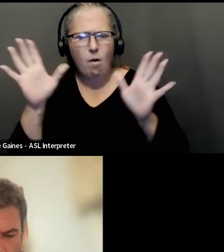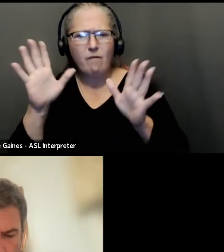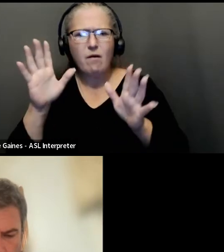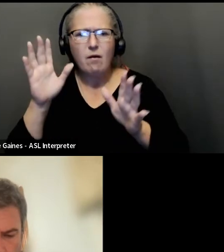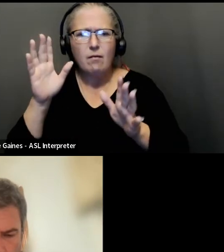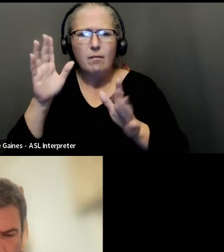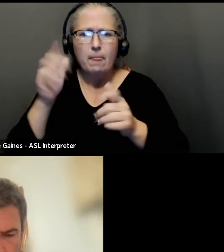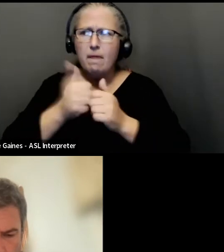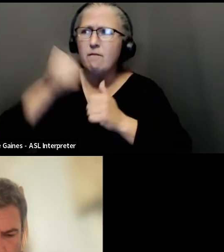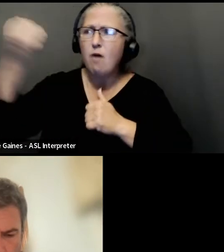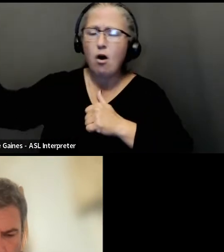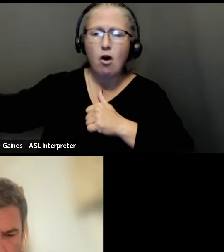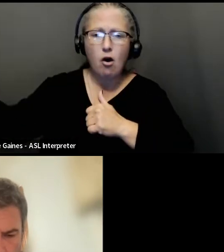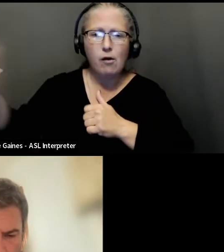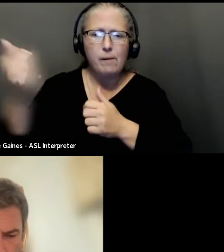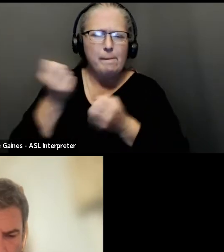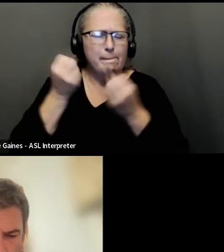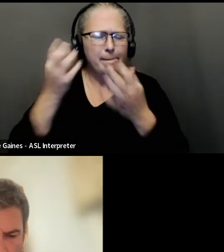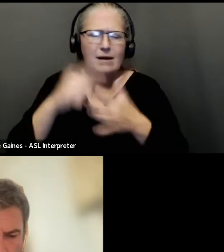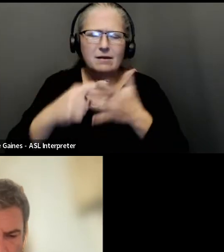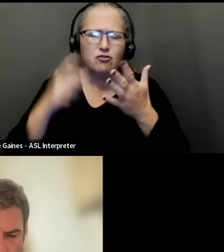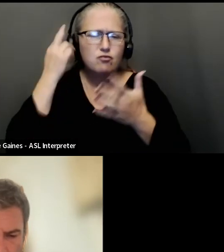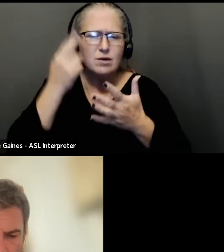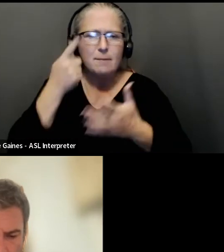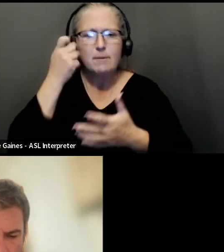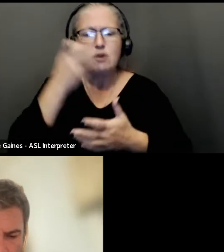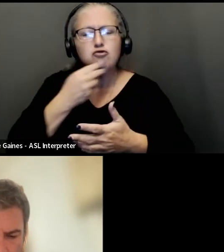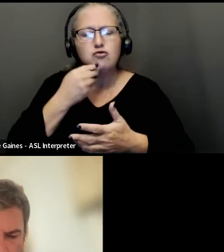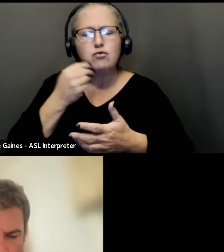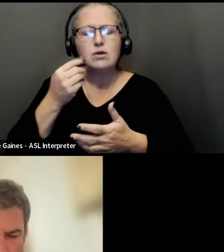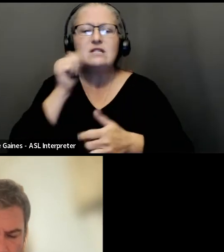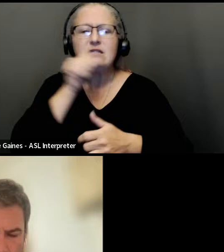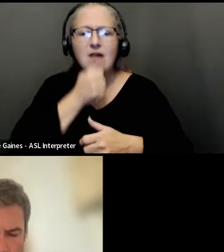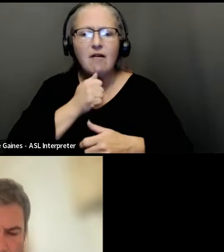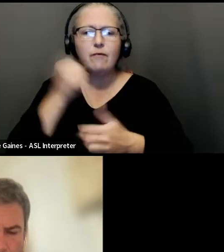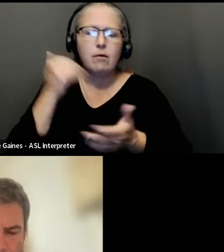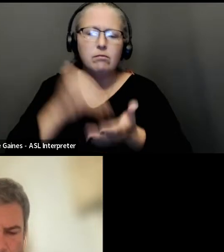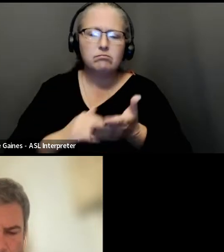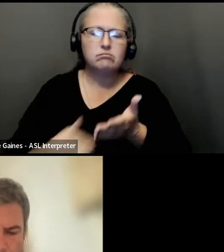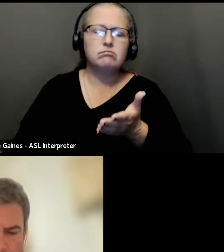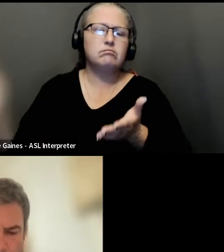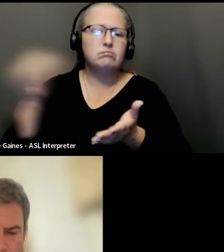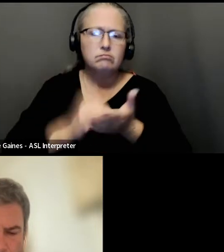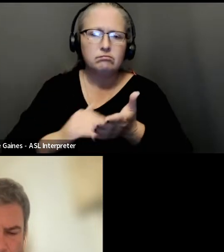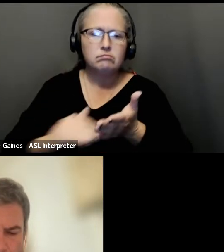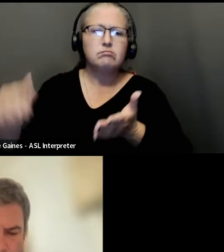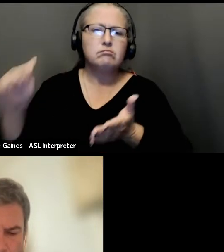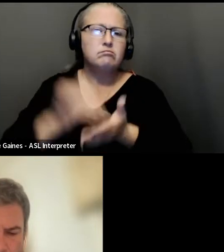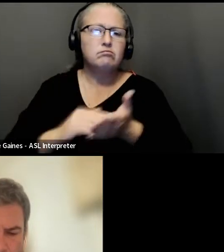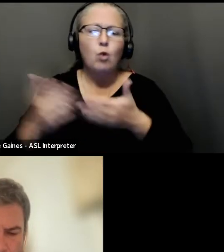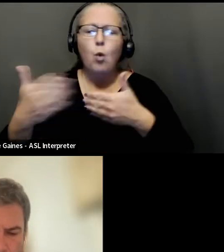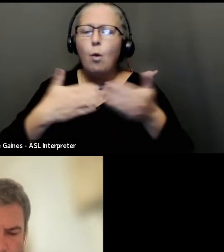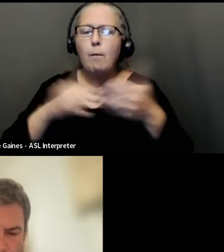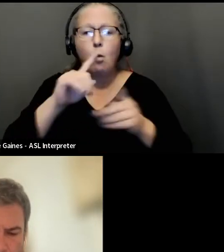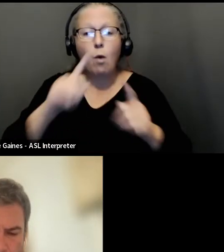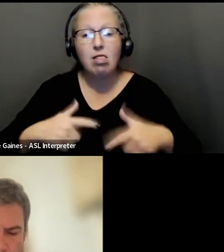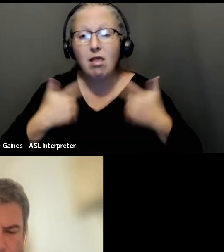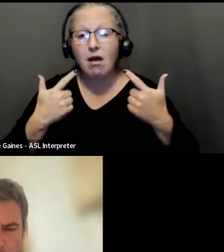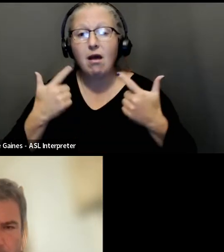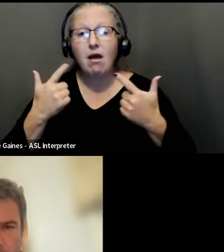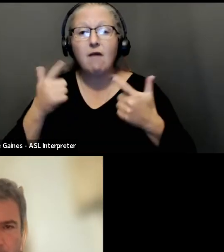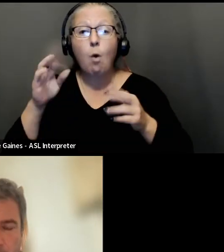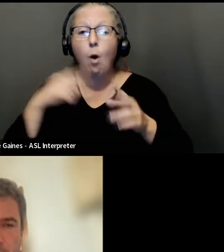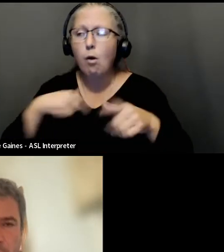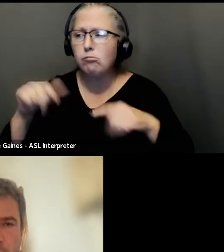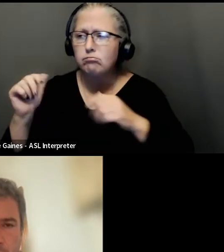miles away? Among many reasons, but because Jews have suffered atrocities like this time and time again, no matter where we live or how assimilated